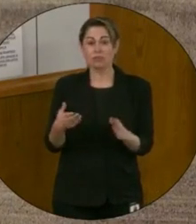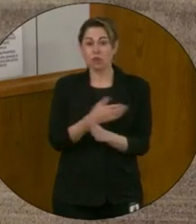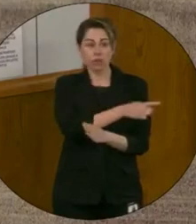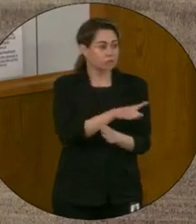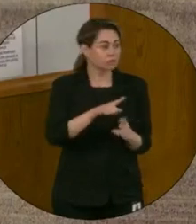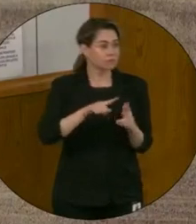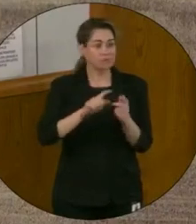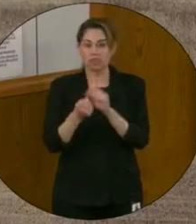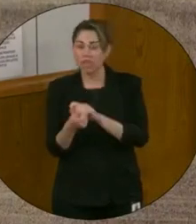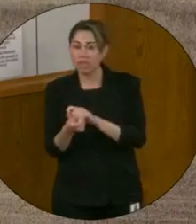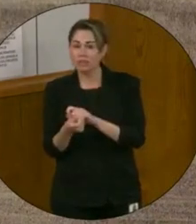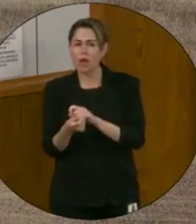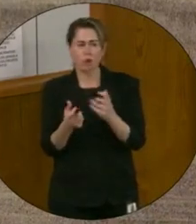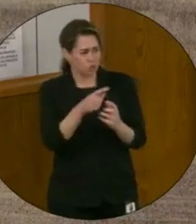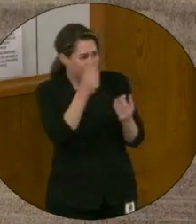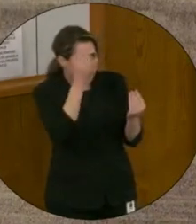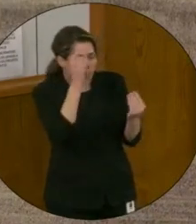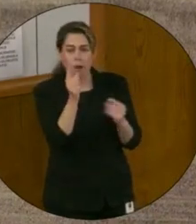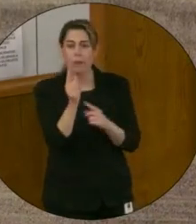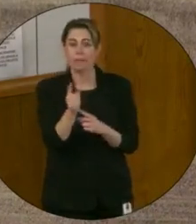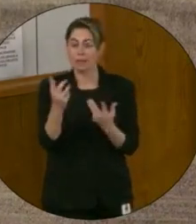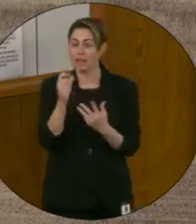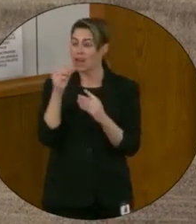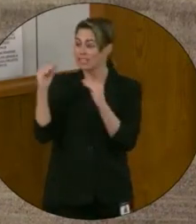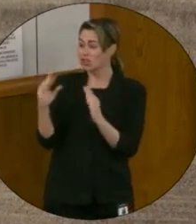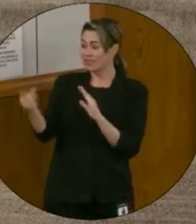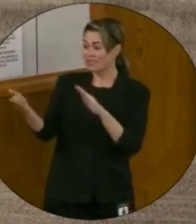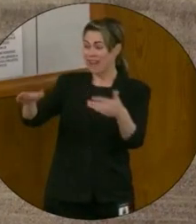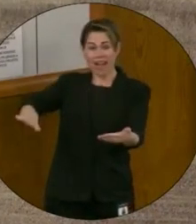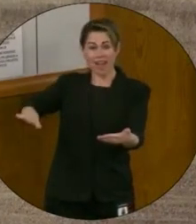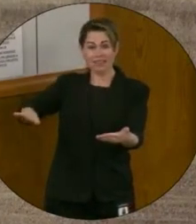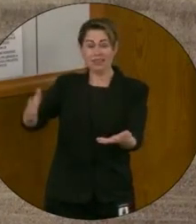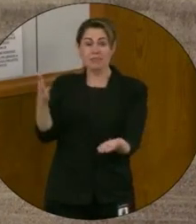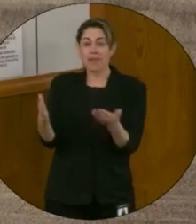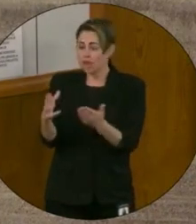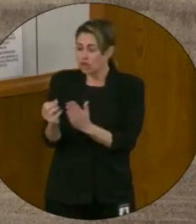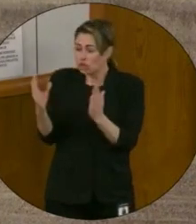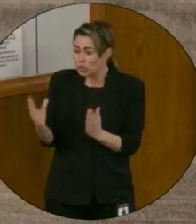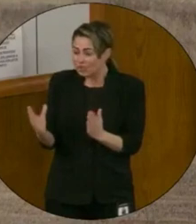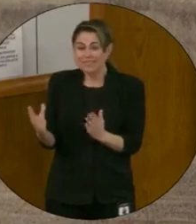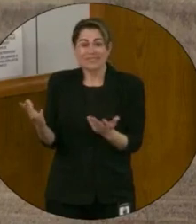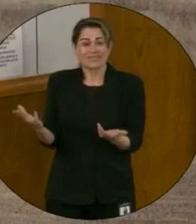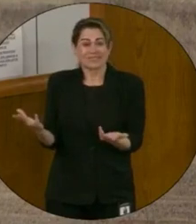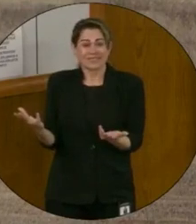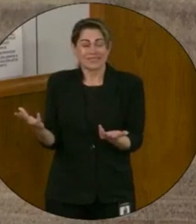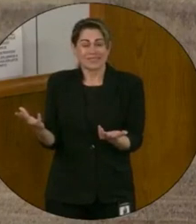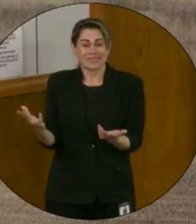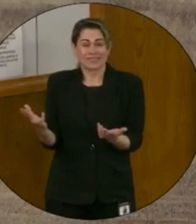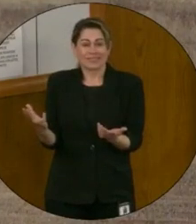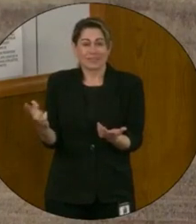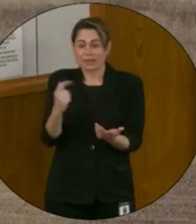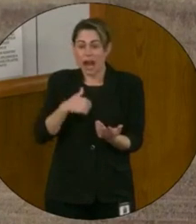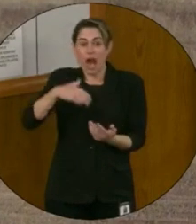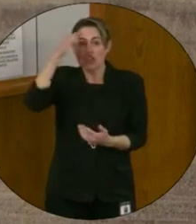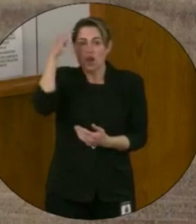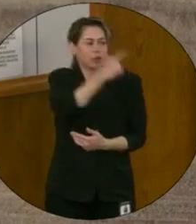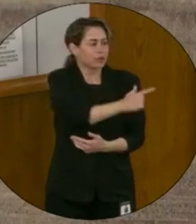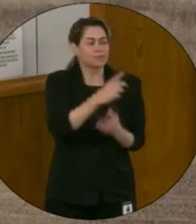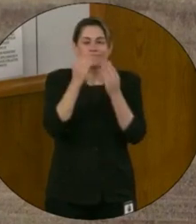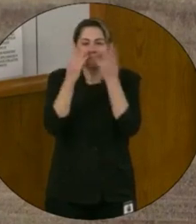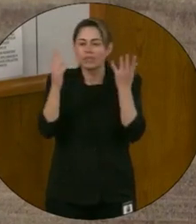And I want you to think for a moment, it may not be a teacher who dies. It might be a student. Because I know you don't give a